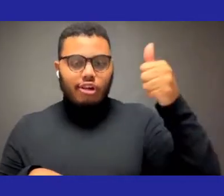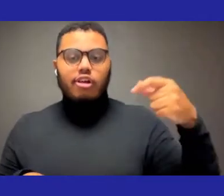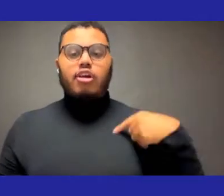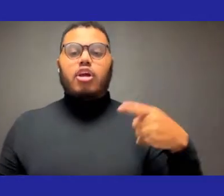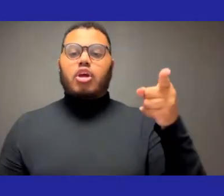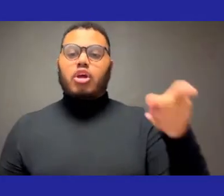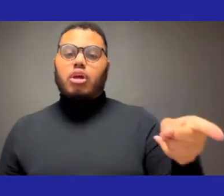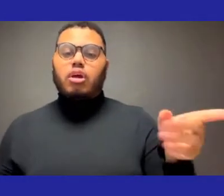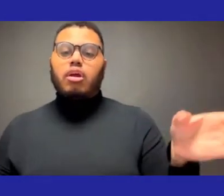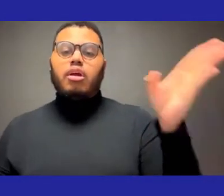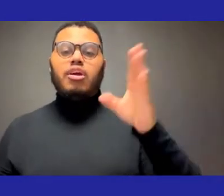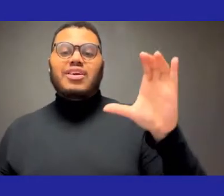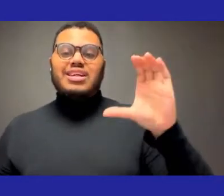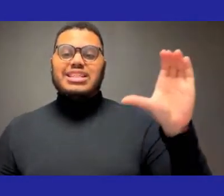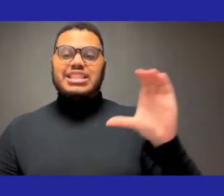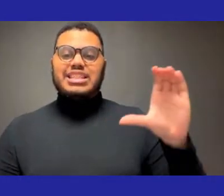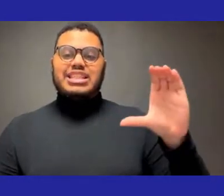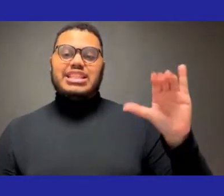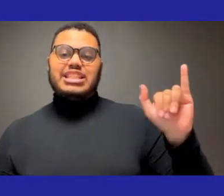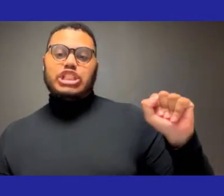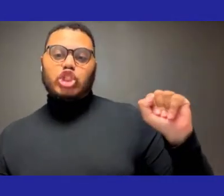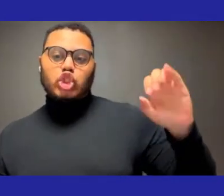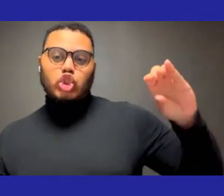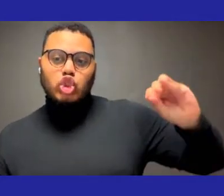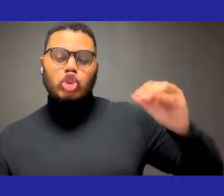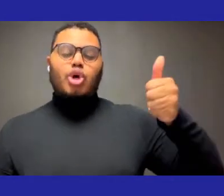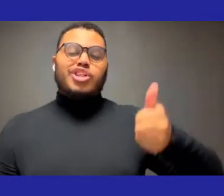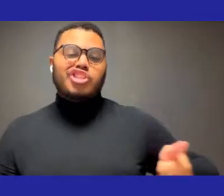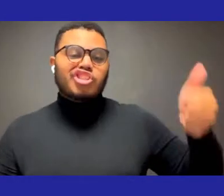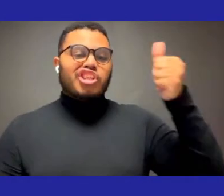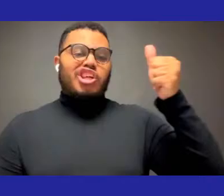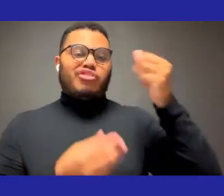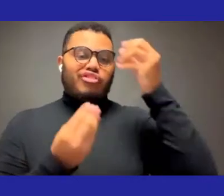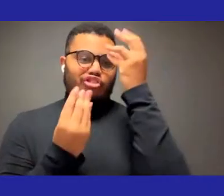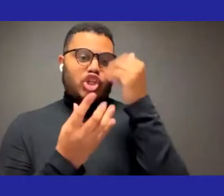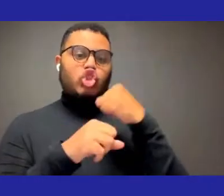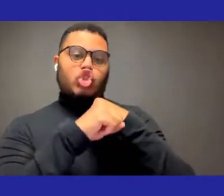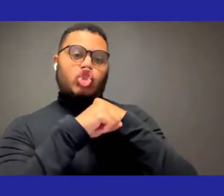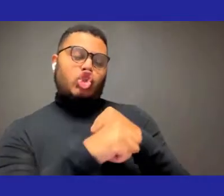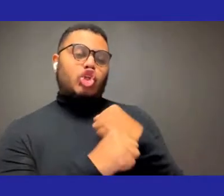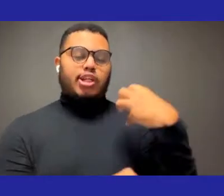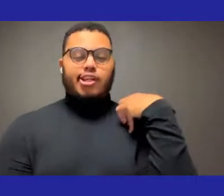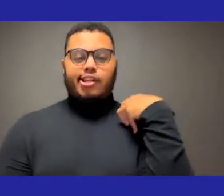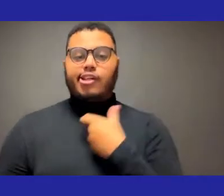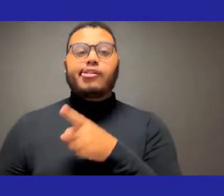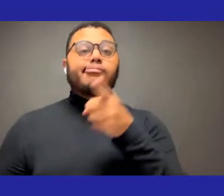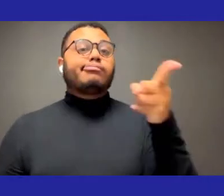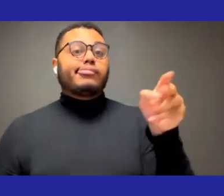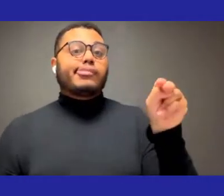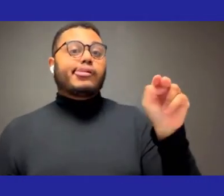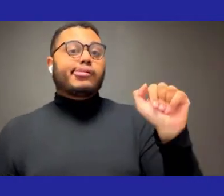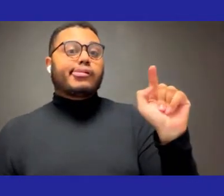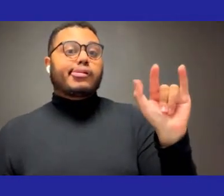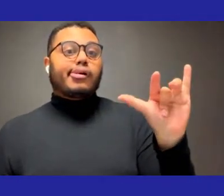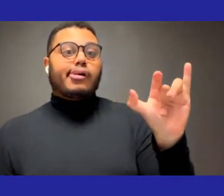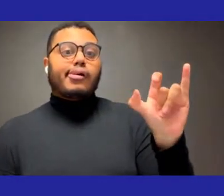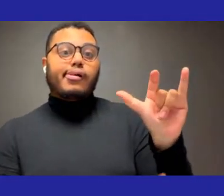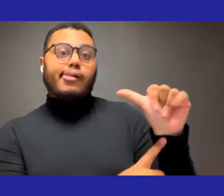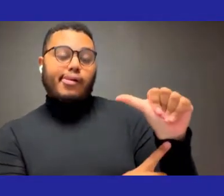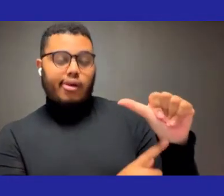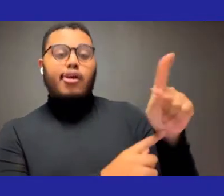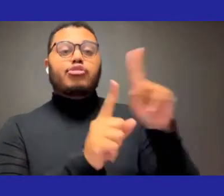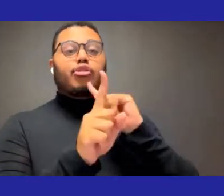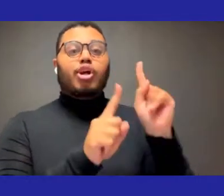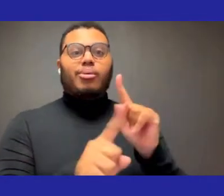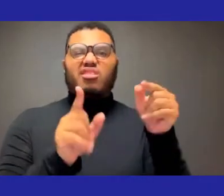Chief Information Security Officer. As with Natalia's report, this also covers a large period